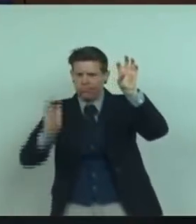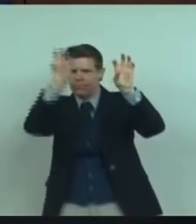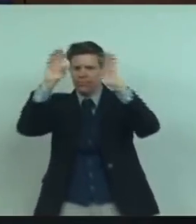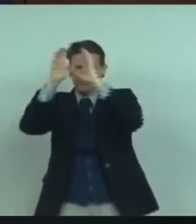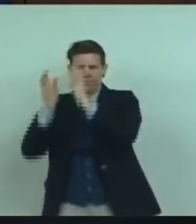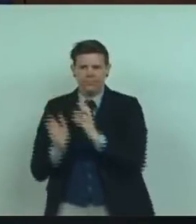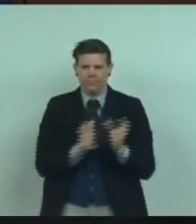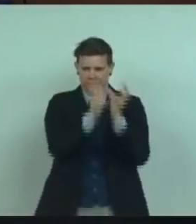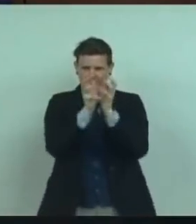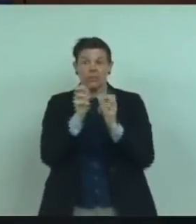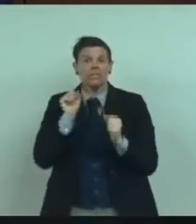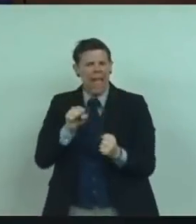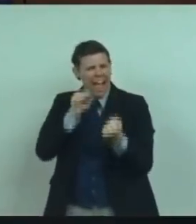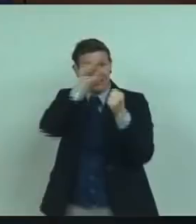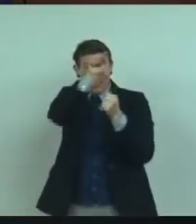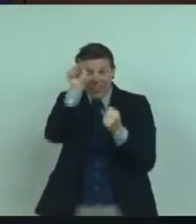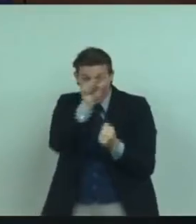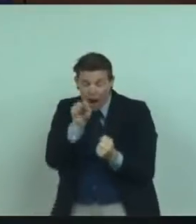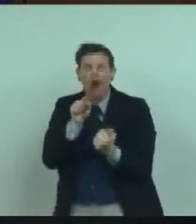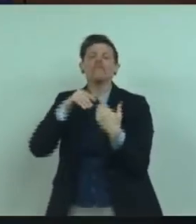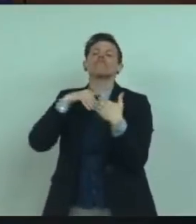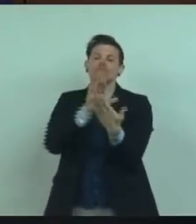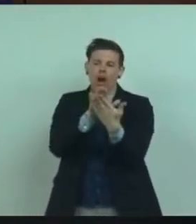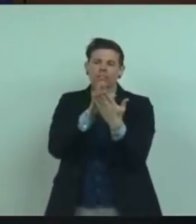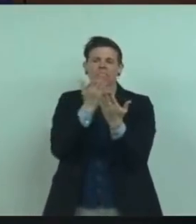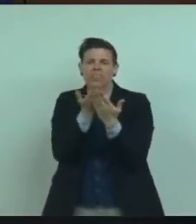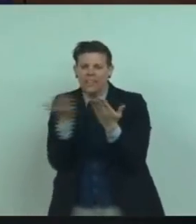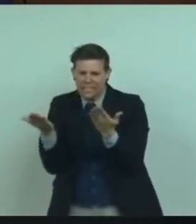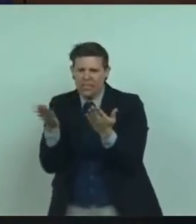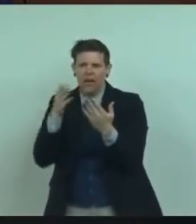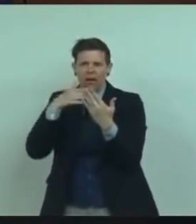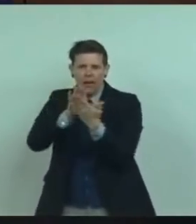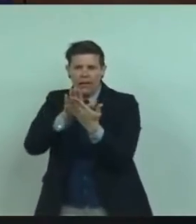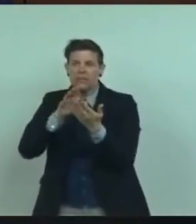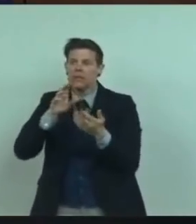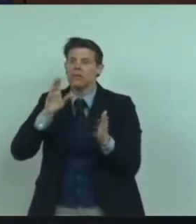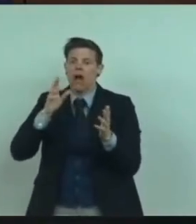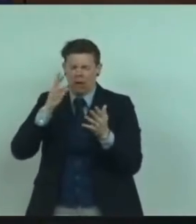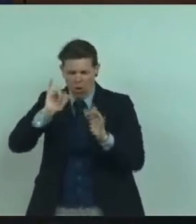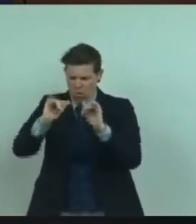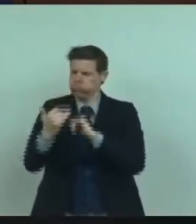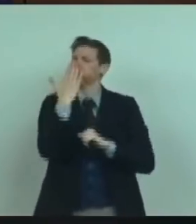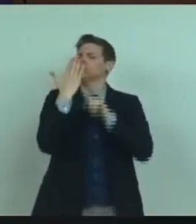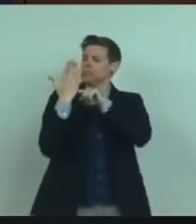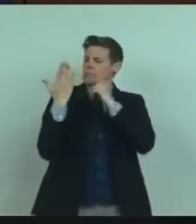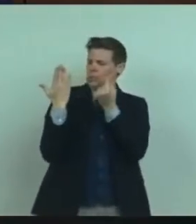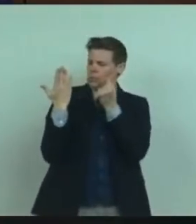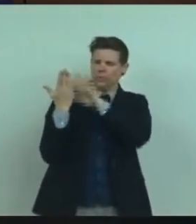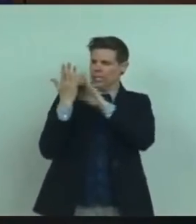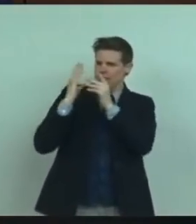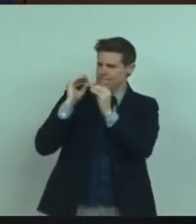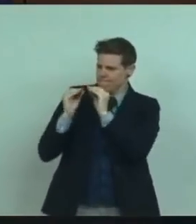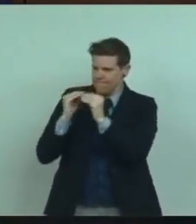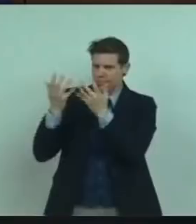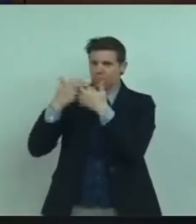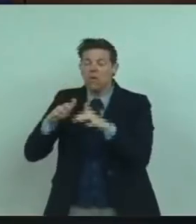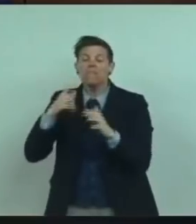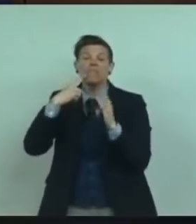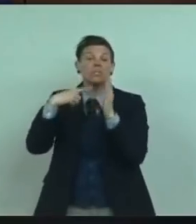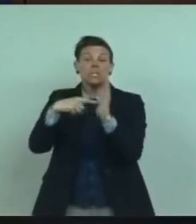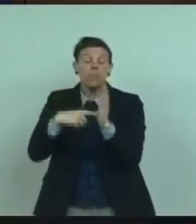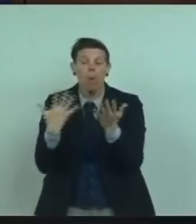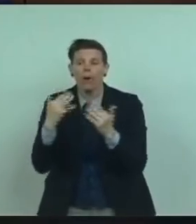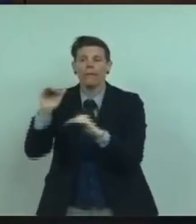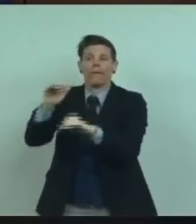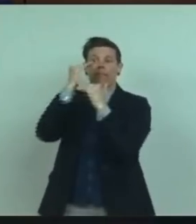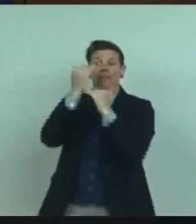example, limiting access to the basic needs that each family has, or healthcare, we are cognizant of that all the time and want to